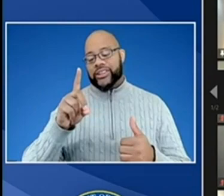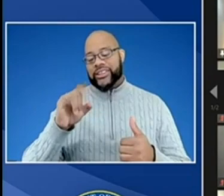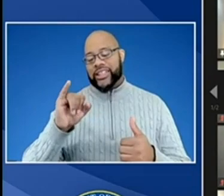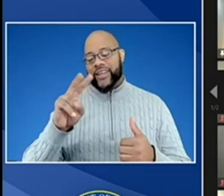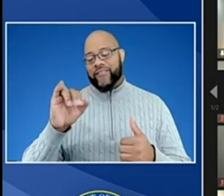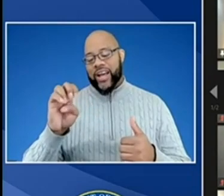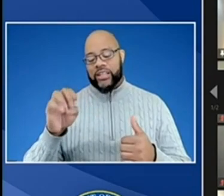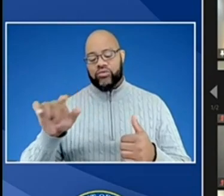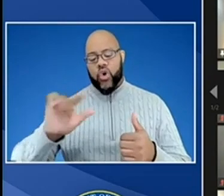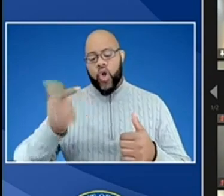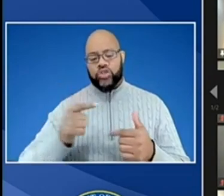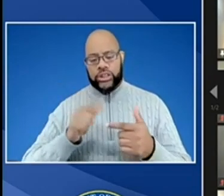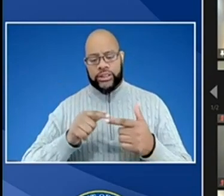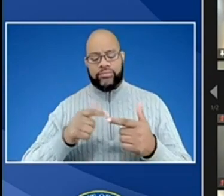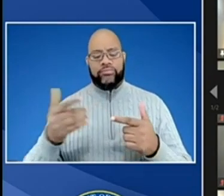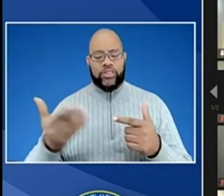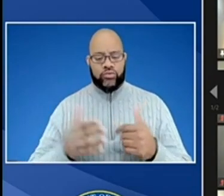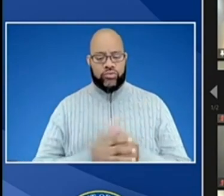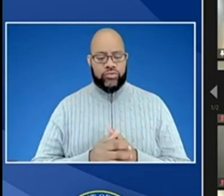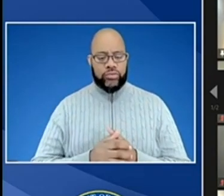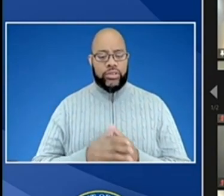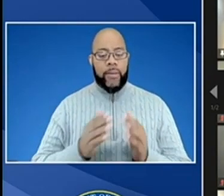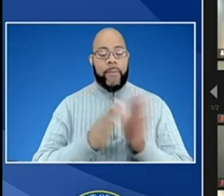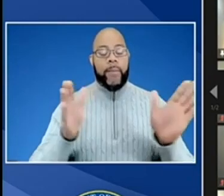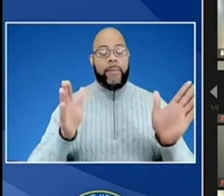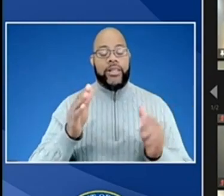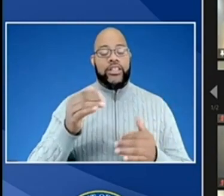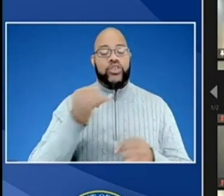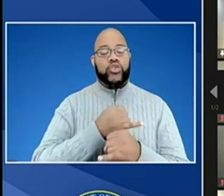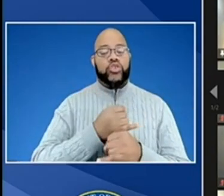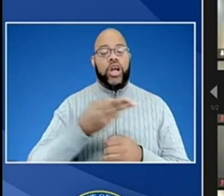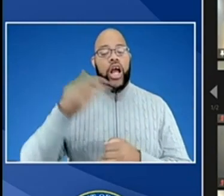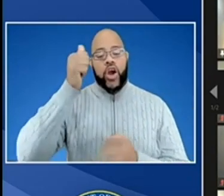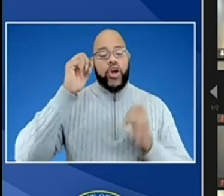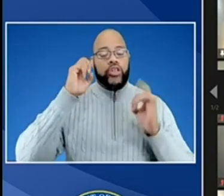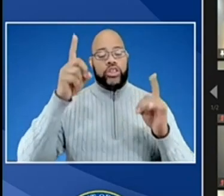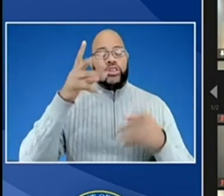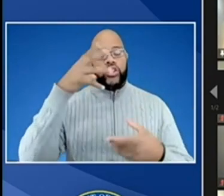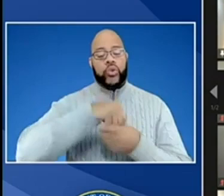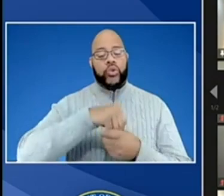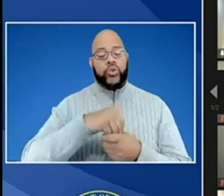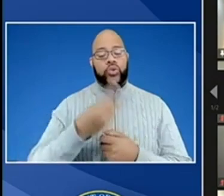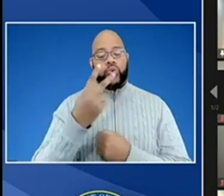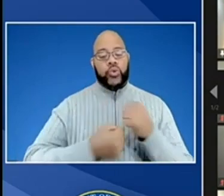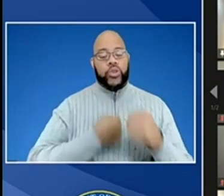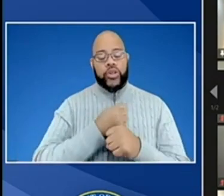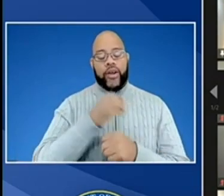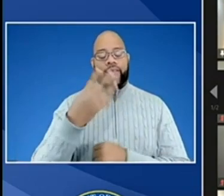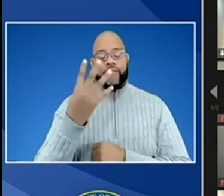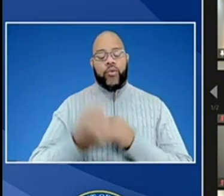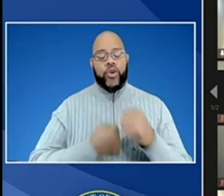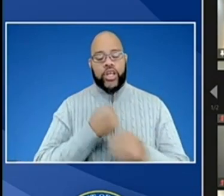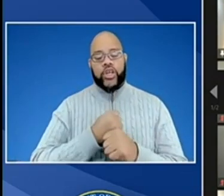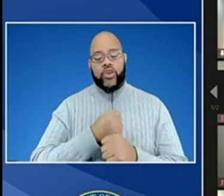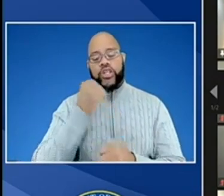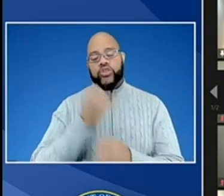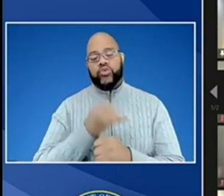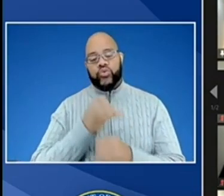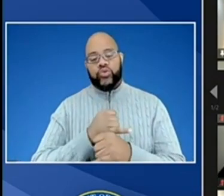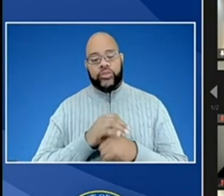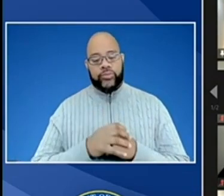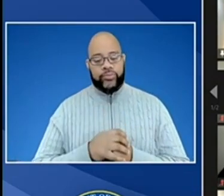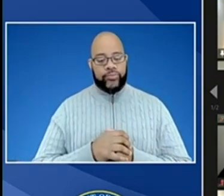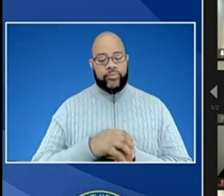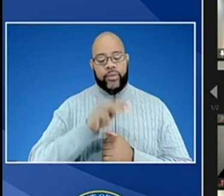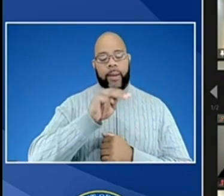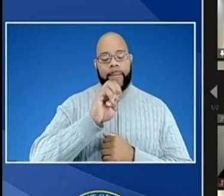Present. Okay. Public institutions of higher education, including two-year and four-year institutions,